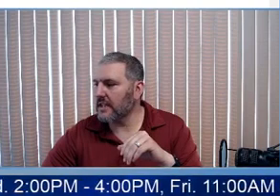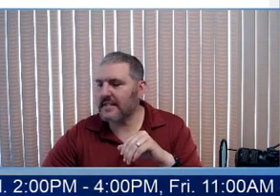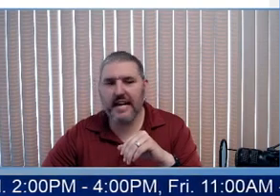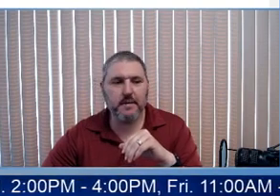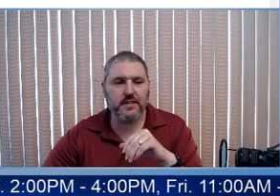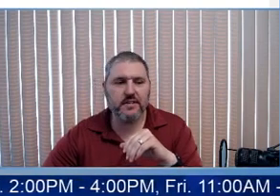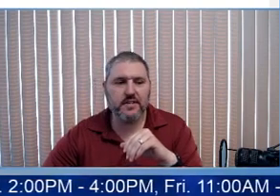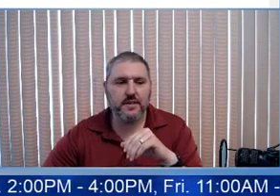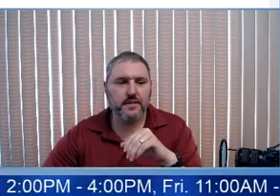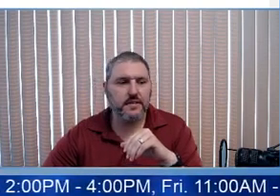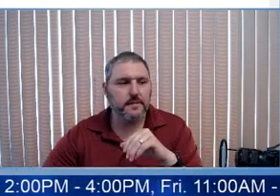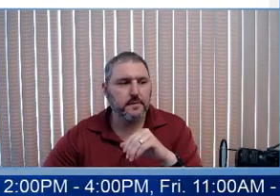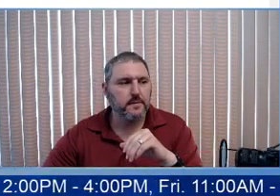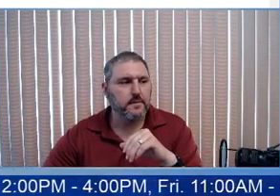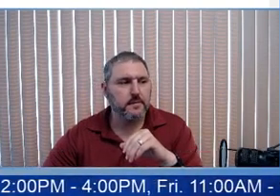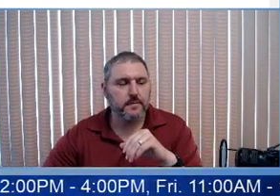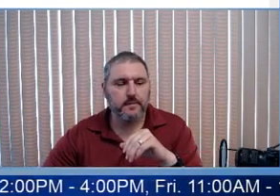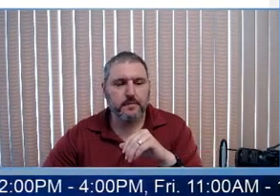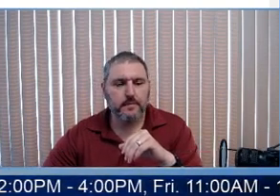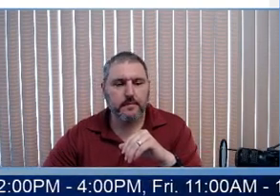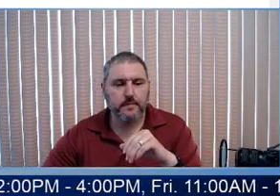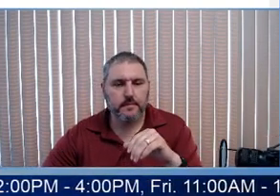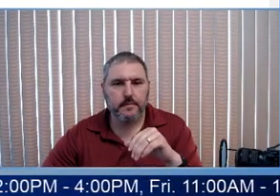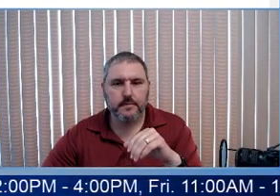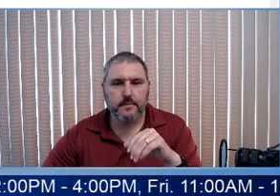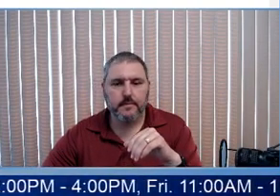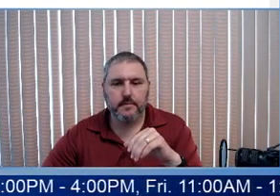Look at all this damage.